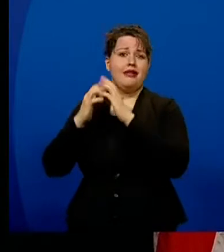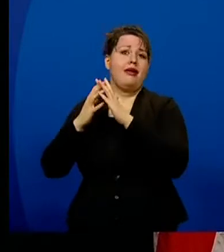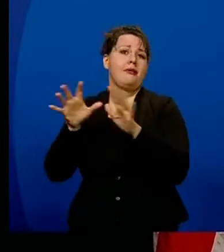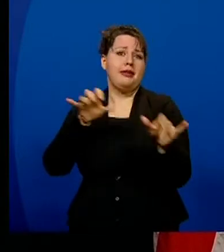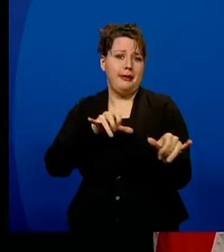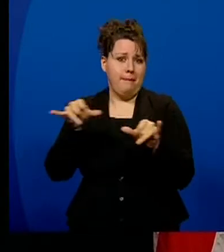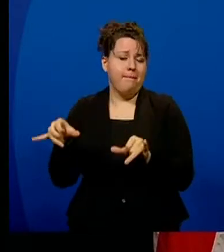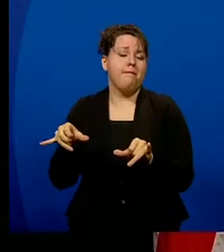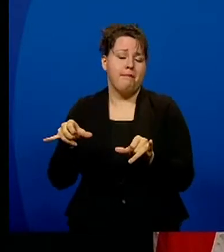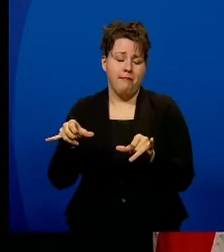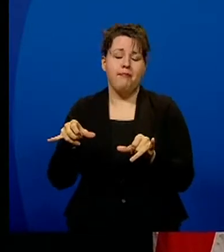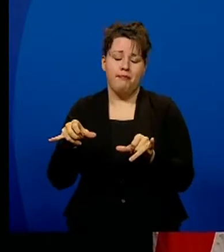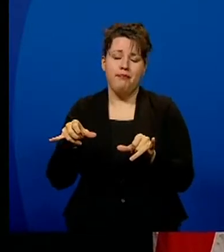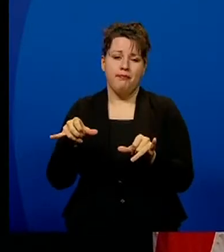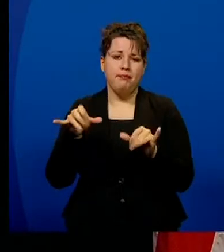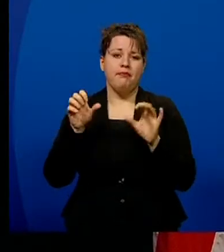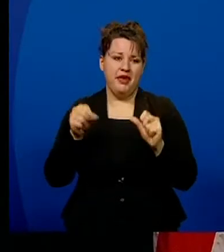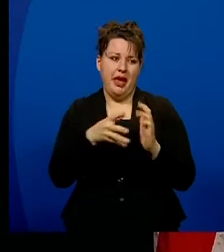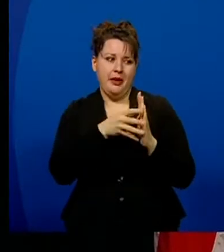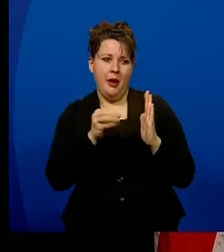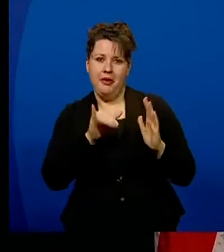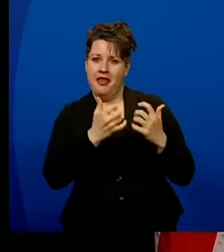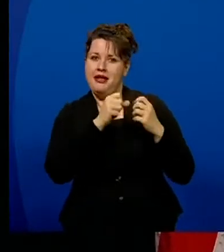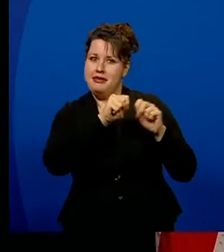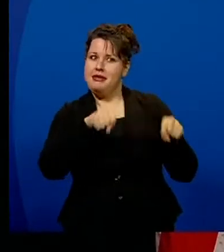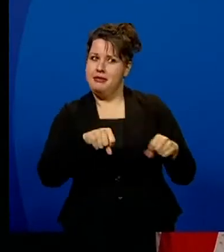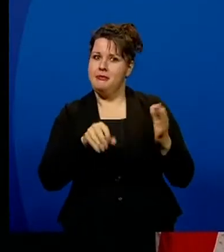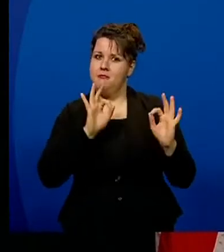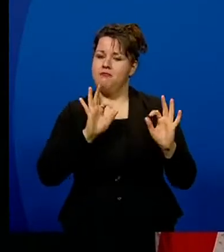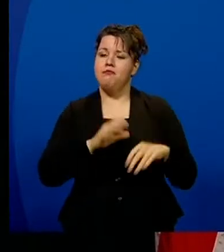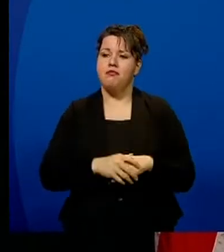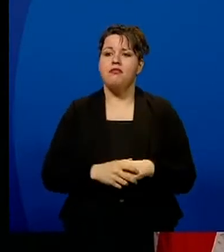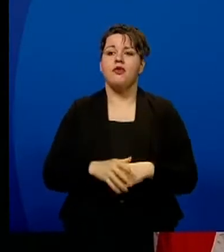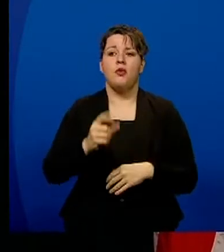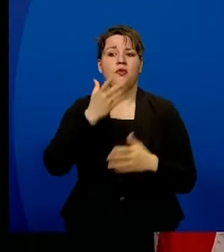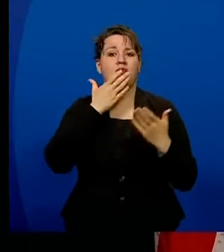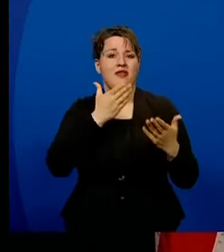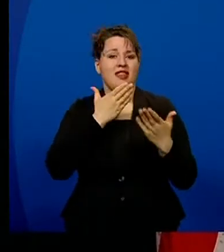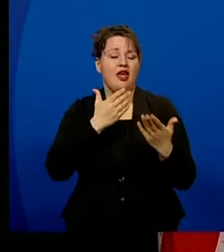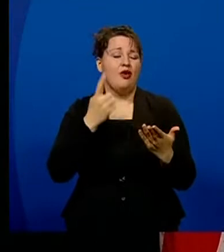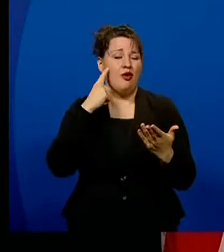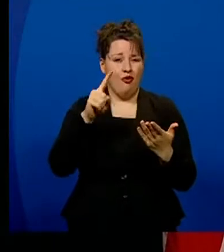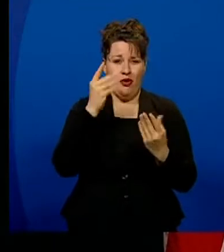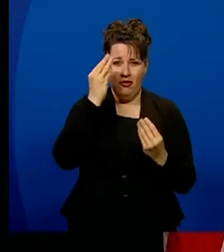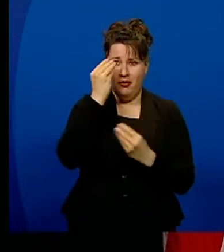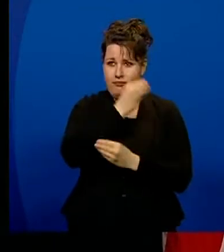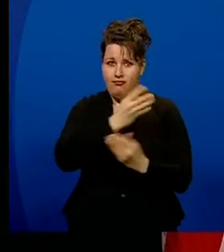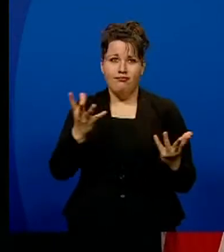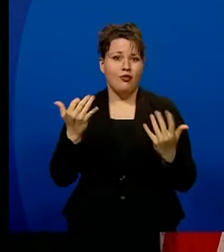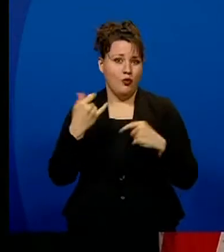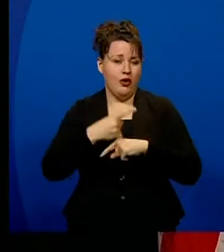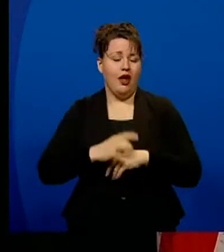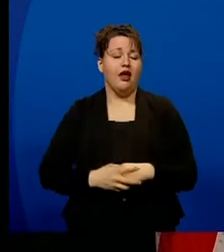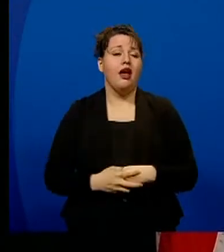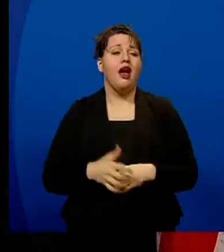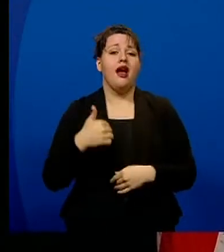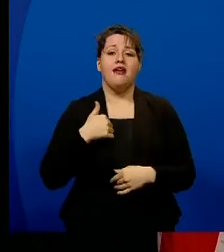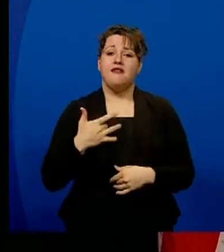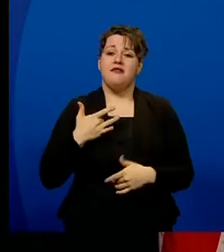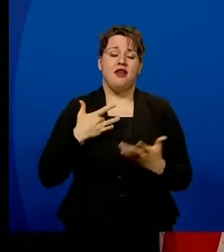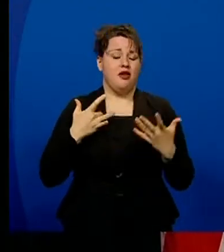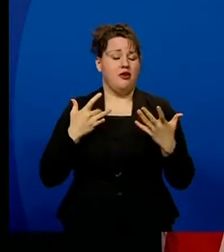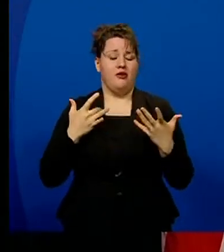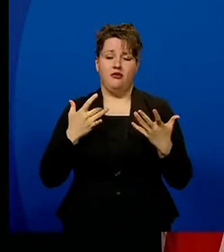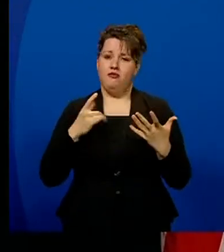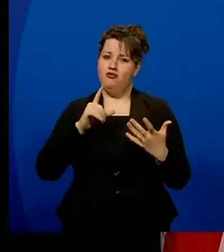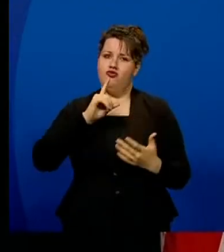can emulate as well. And so I just want to say thank you for sharing the information today. I'm confident it will help